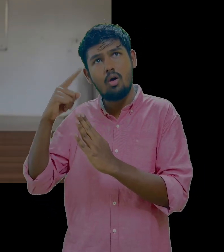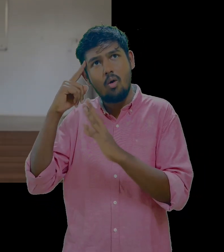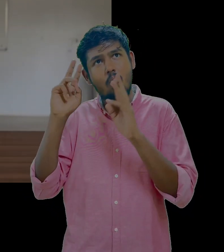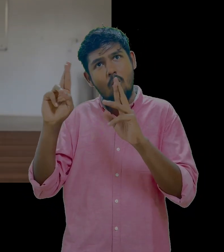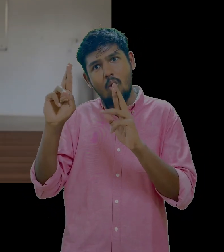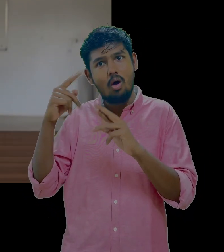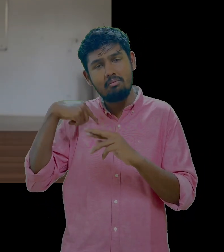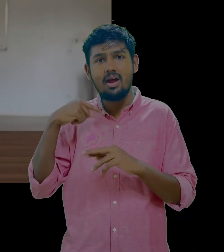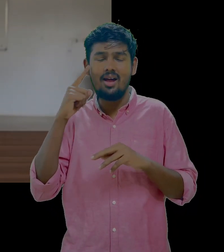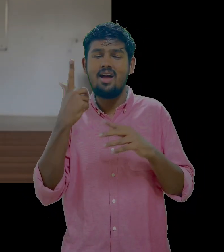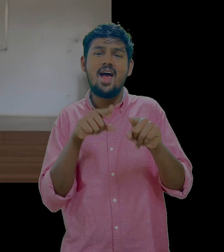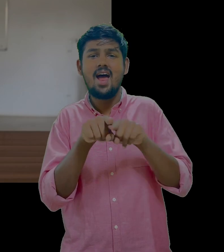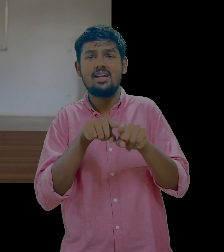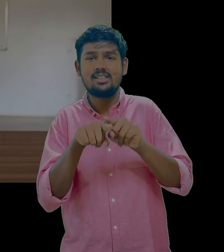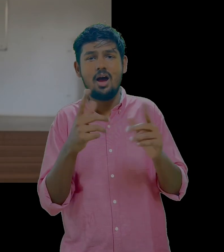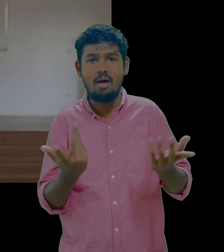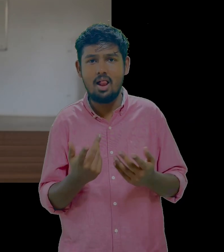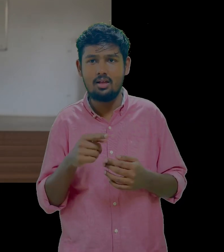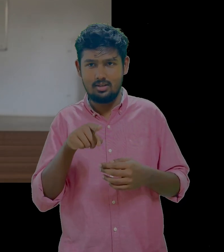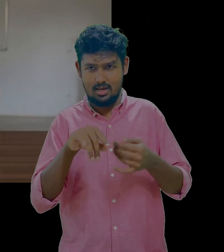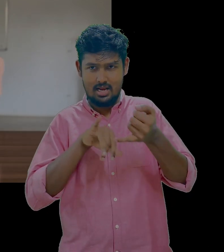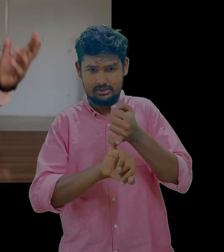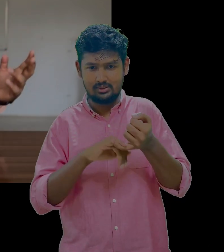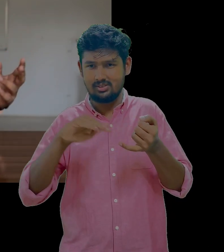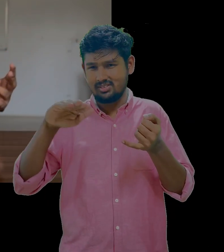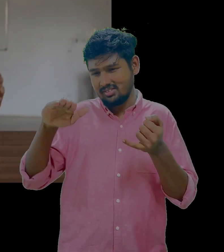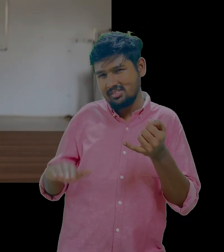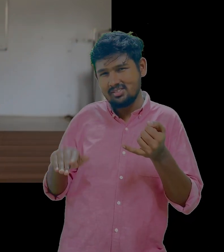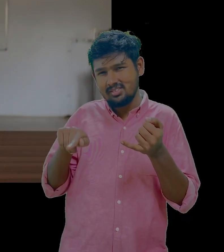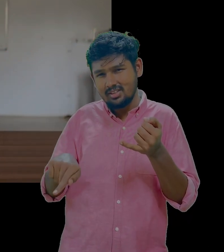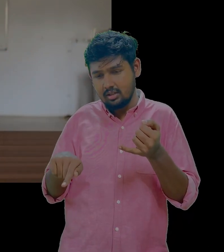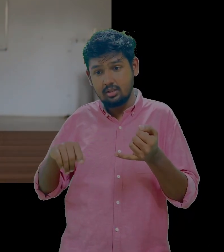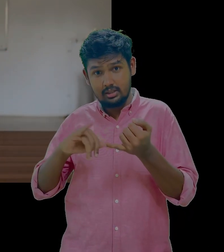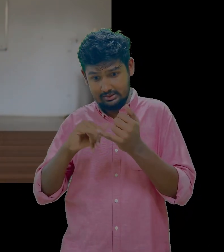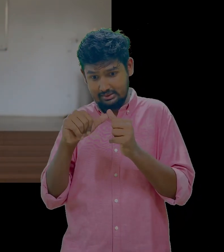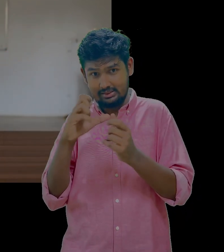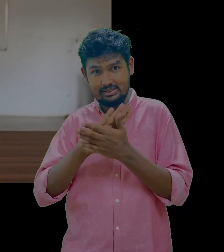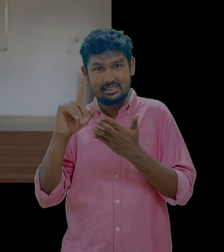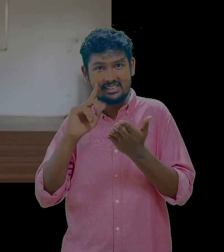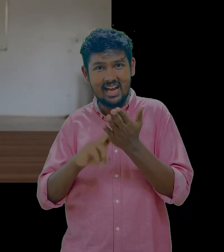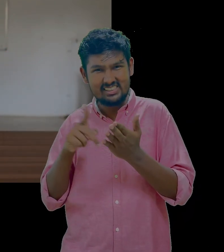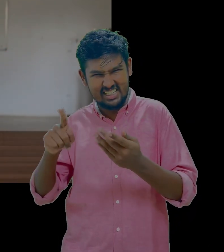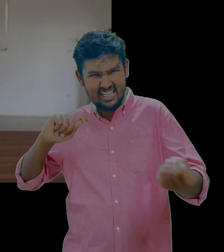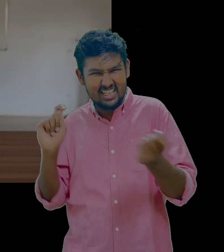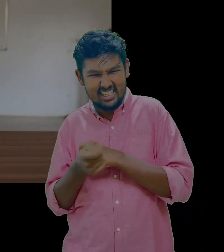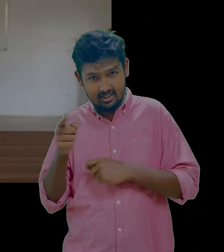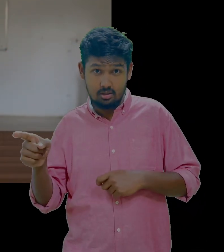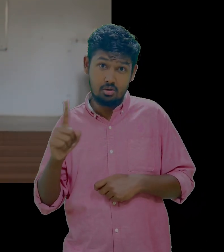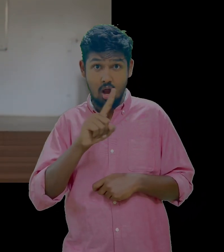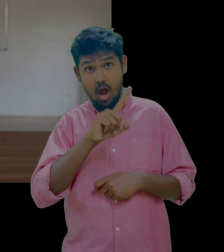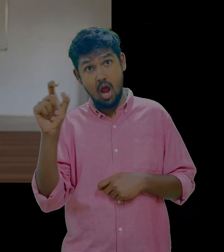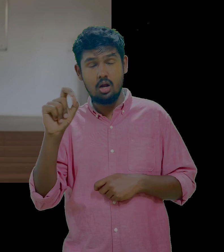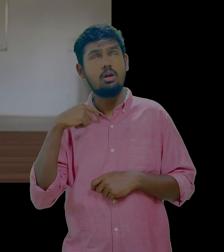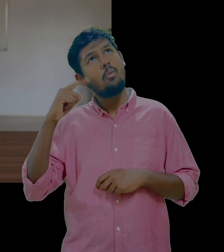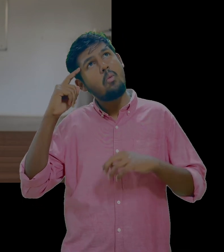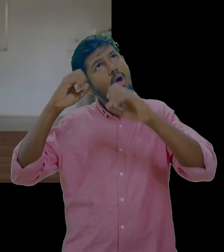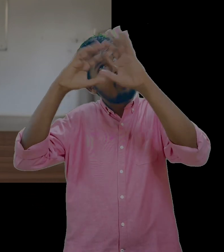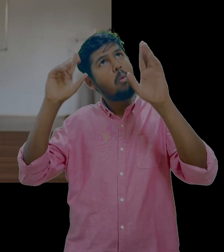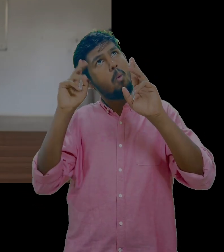the lunch period at the school, I used to imagine what my mother would be reading in the newspaper